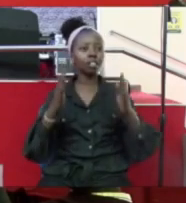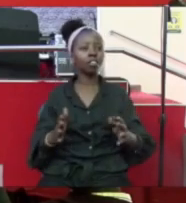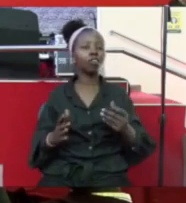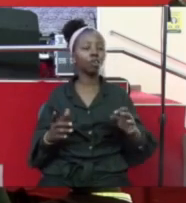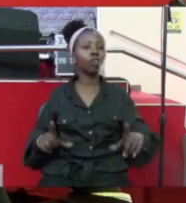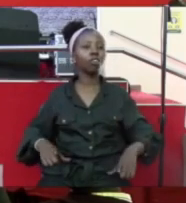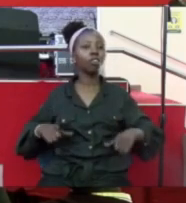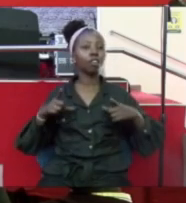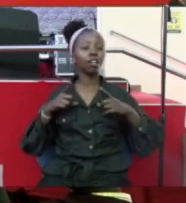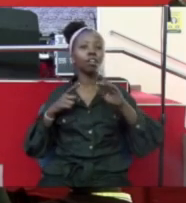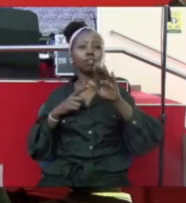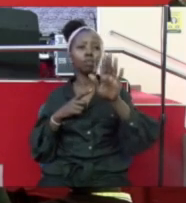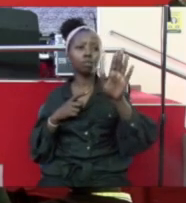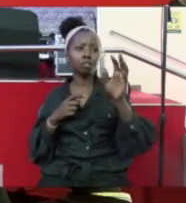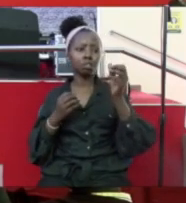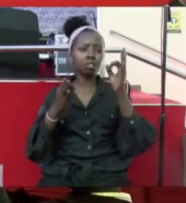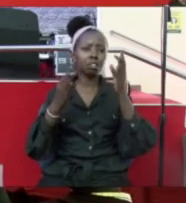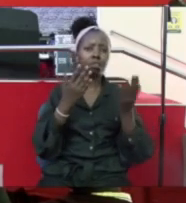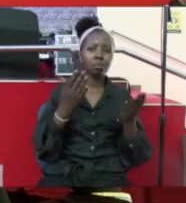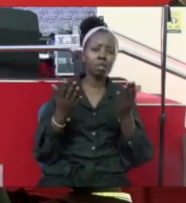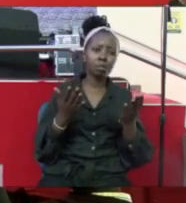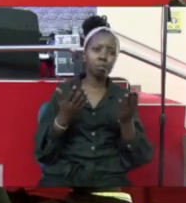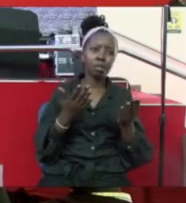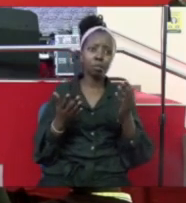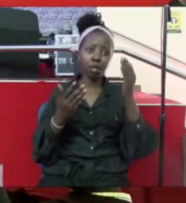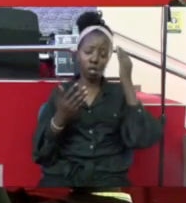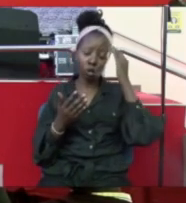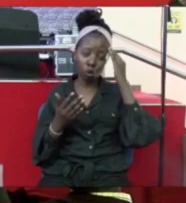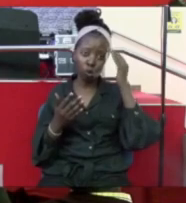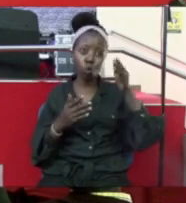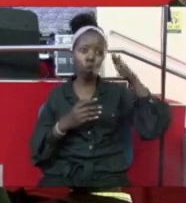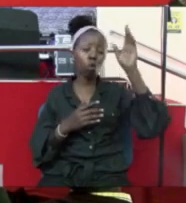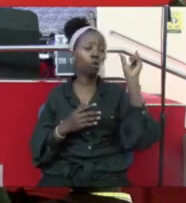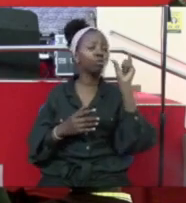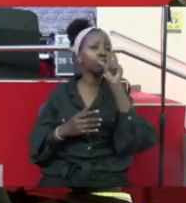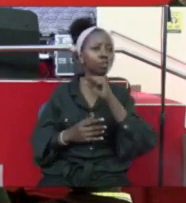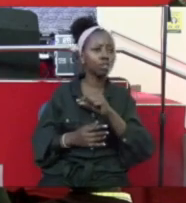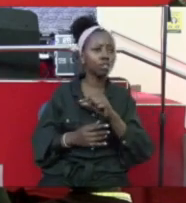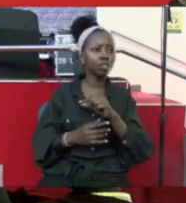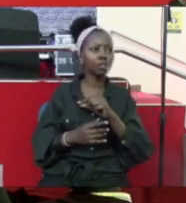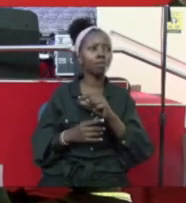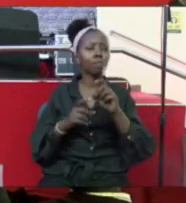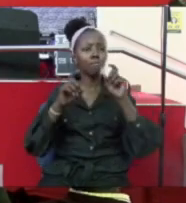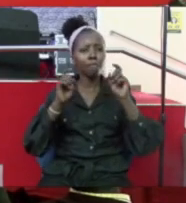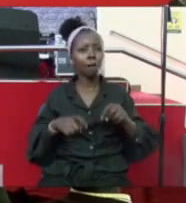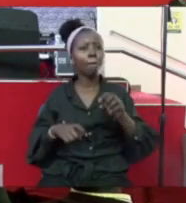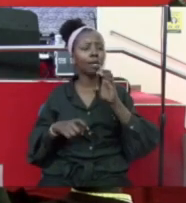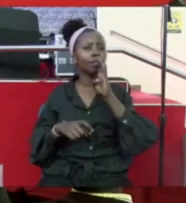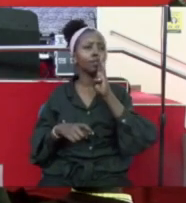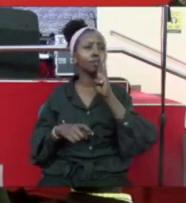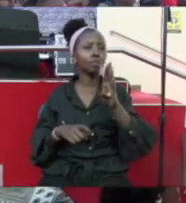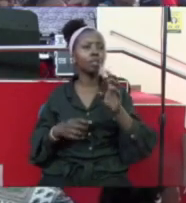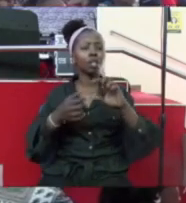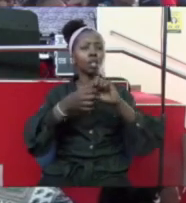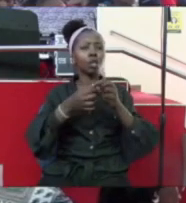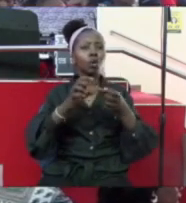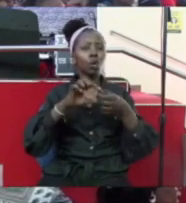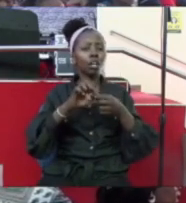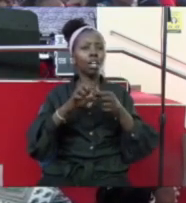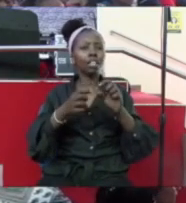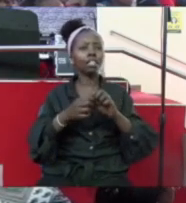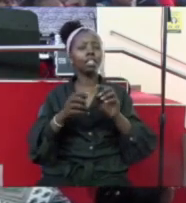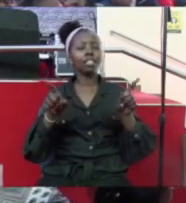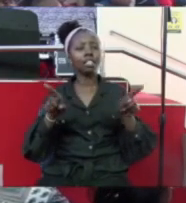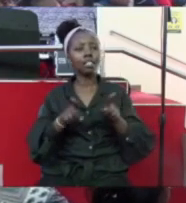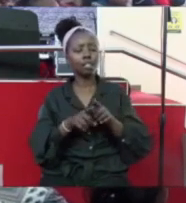maisha yako. And if you already know him, na kama unamjua, you need to be connected and remain connected. Lazima unganishwe na